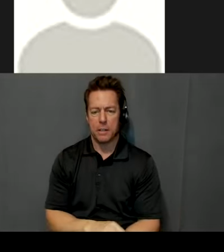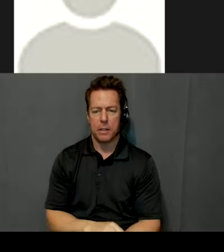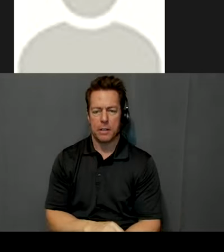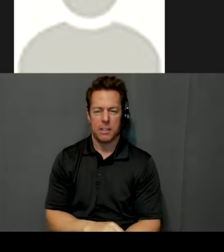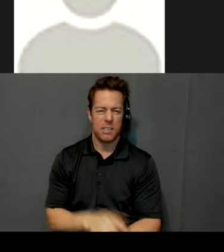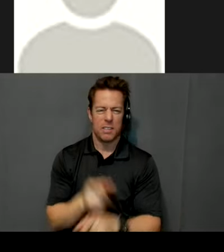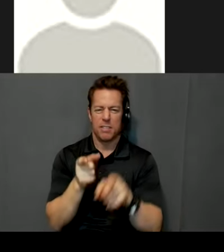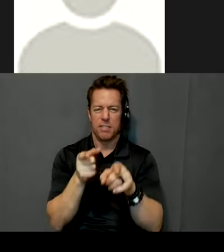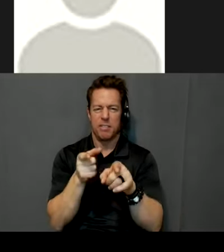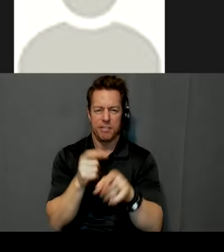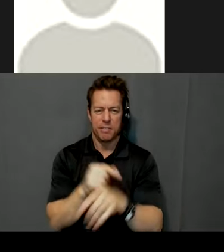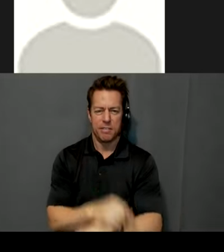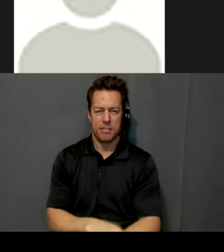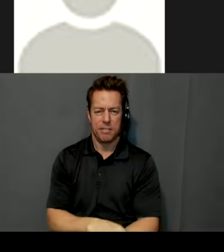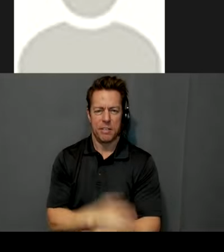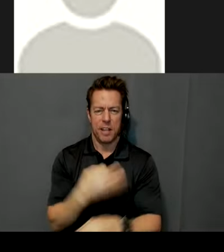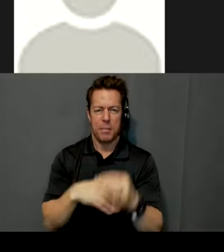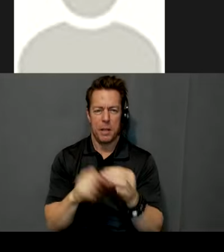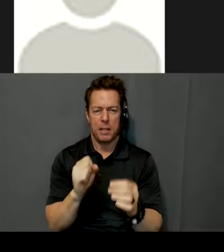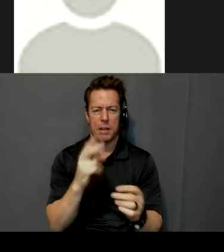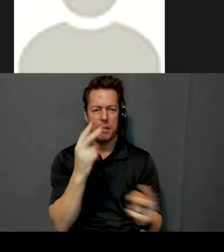In place of a reflection.